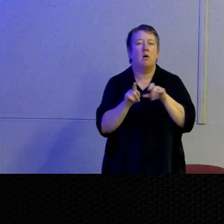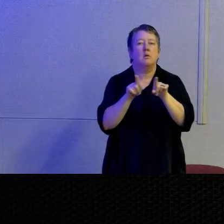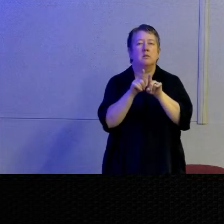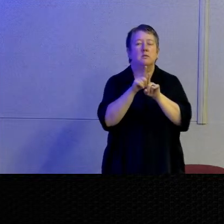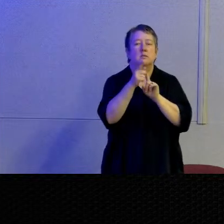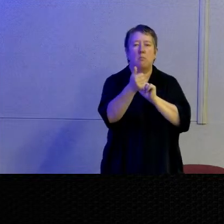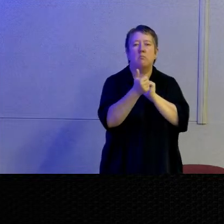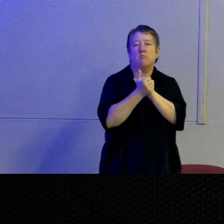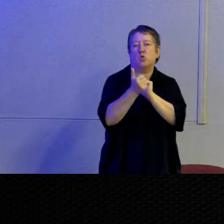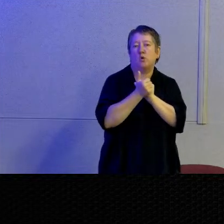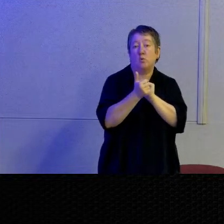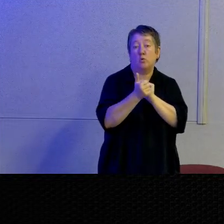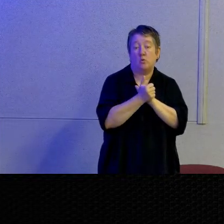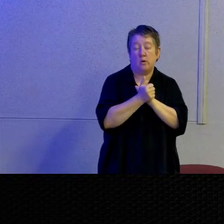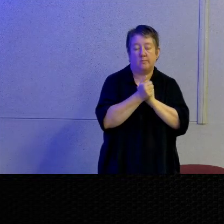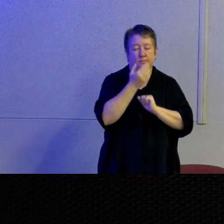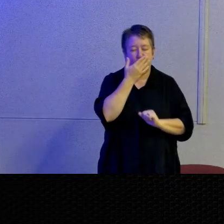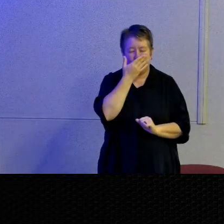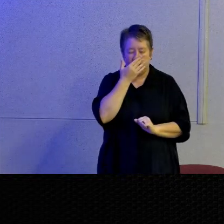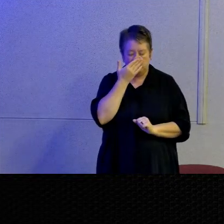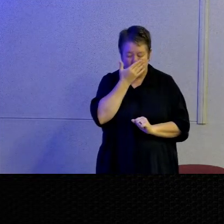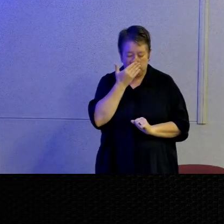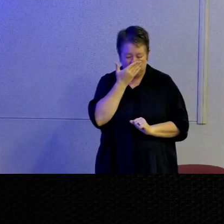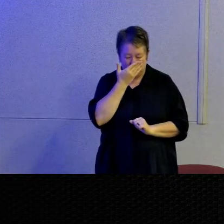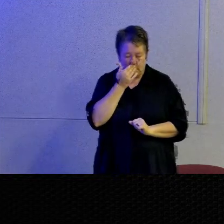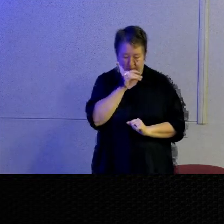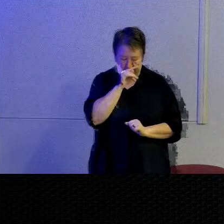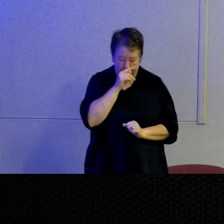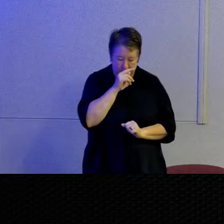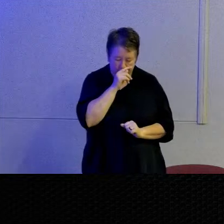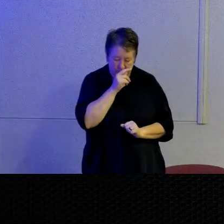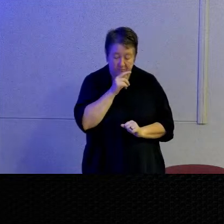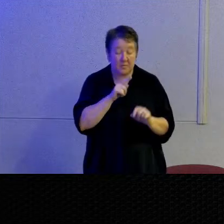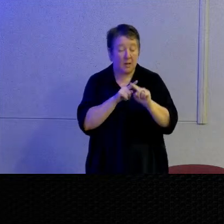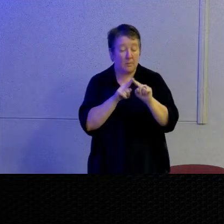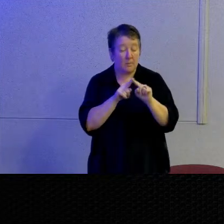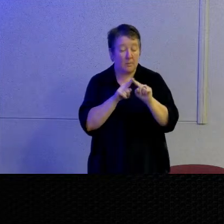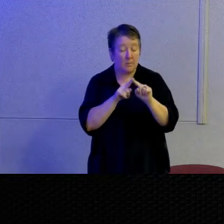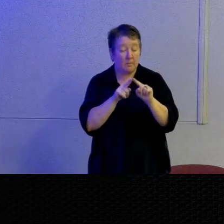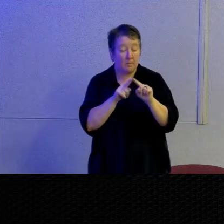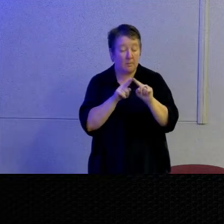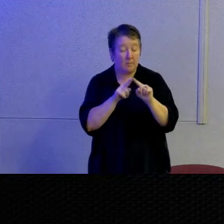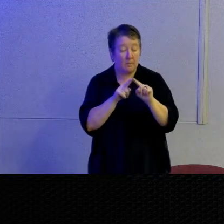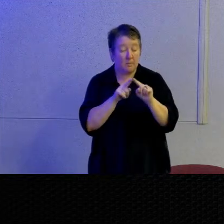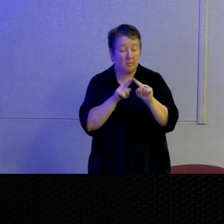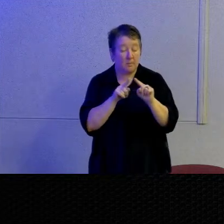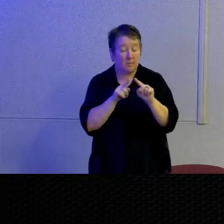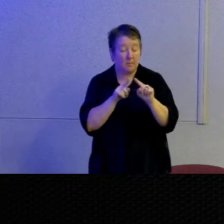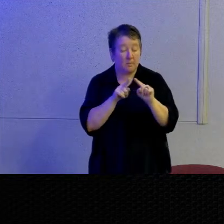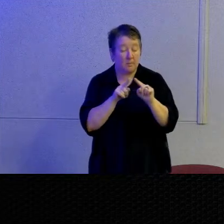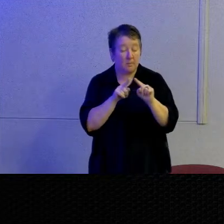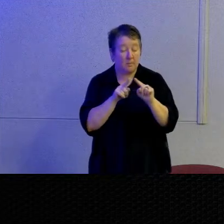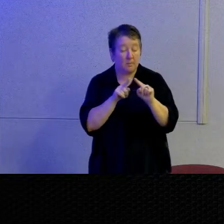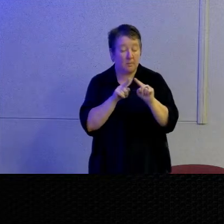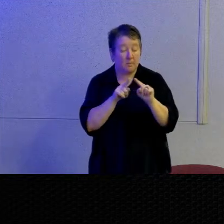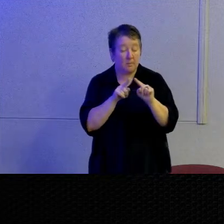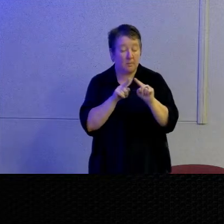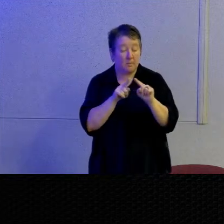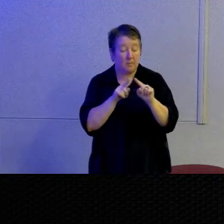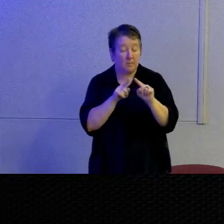forces. But we also have a challenge and an opportunity, and this is because of the